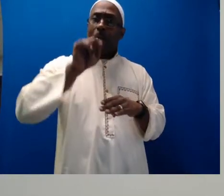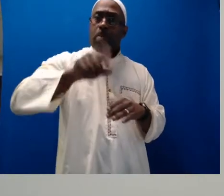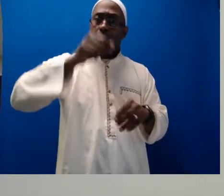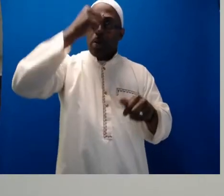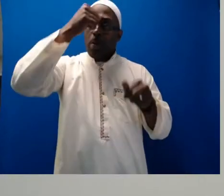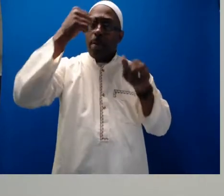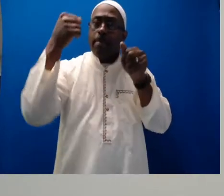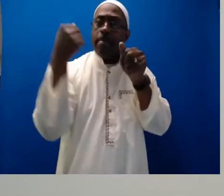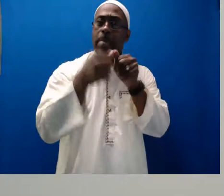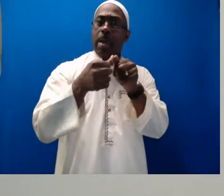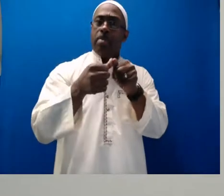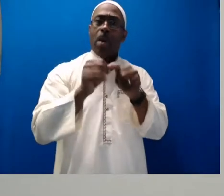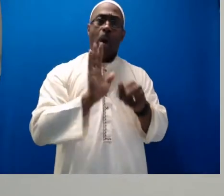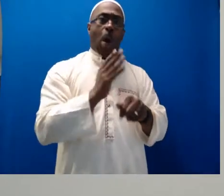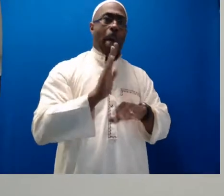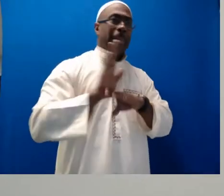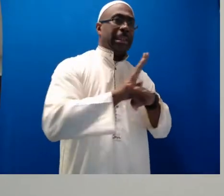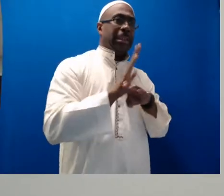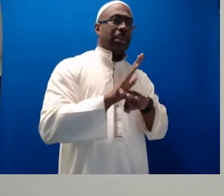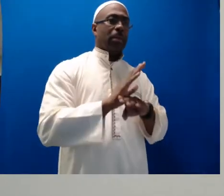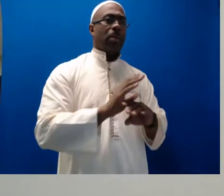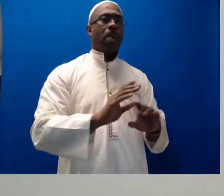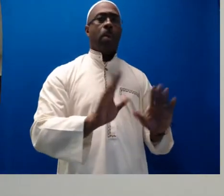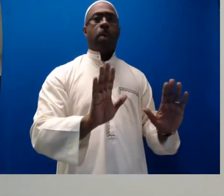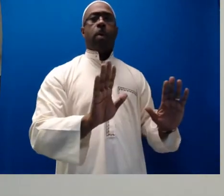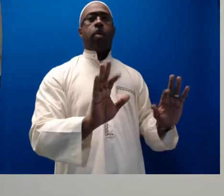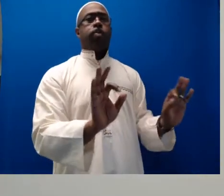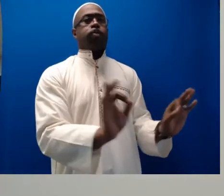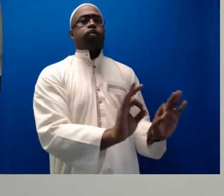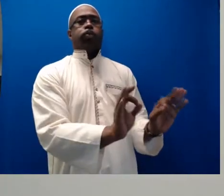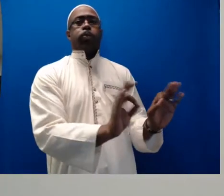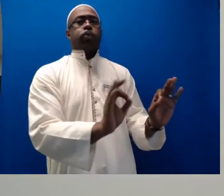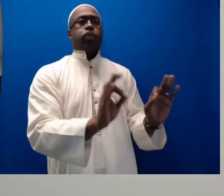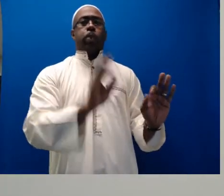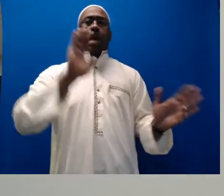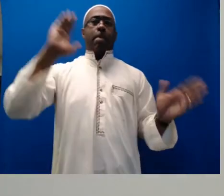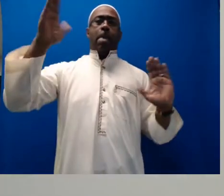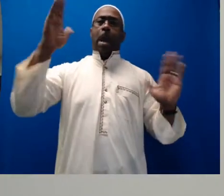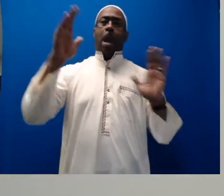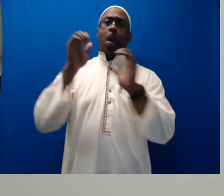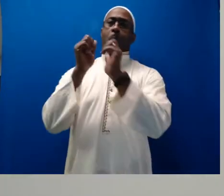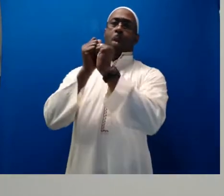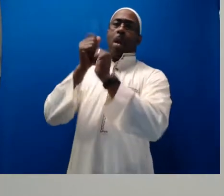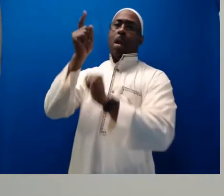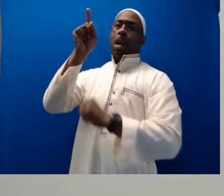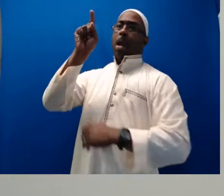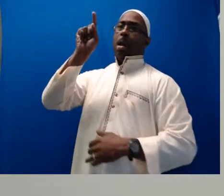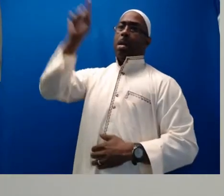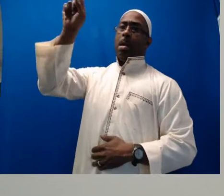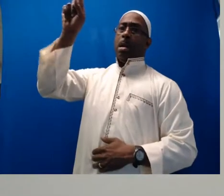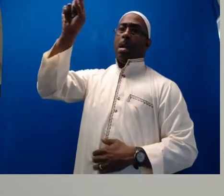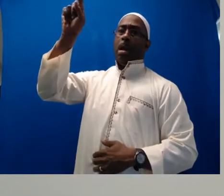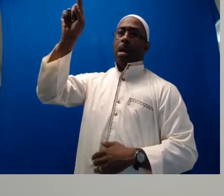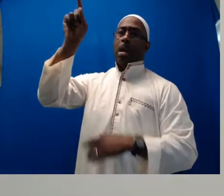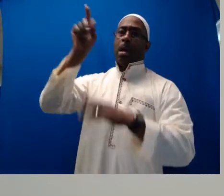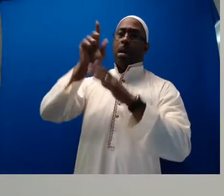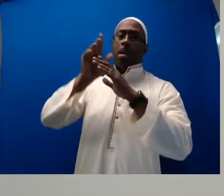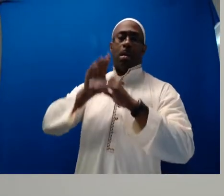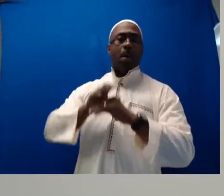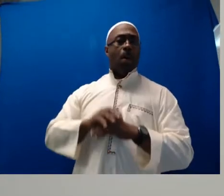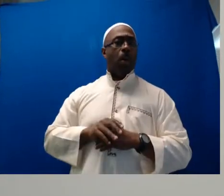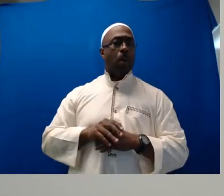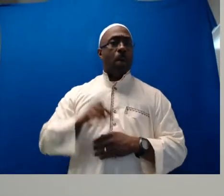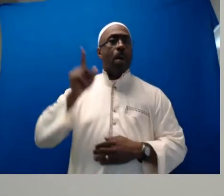is nothing when it's put to perspective with Allah Rabbul Alameen. And He reminds us,